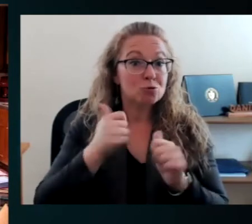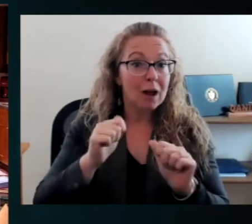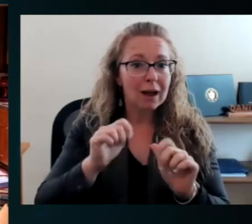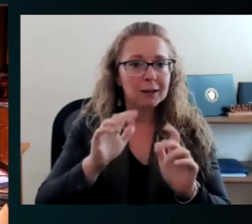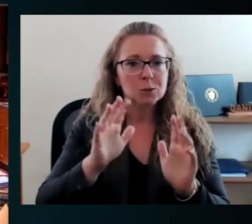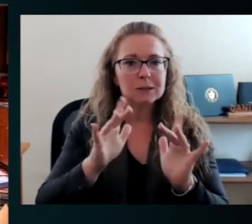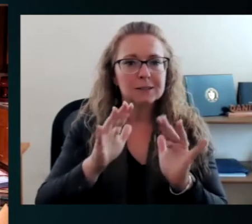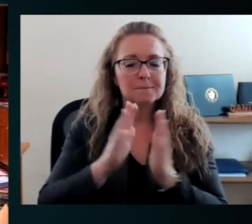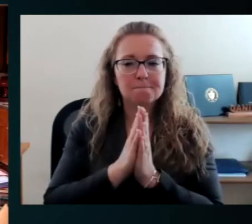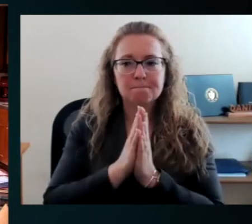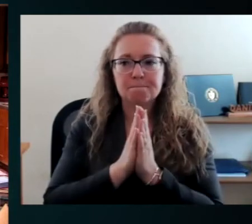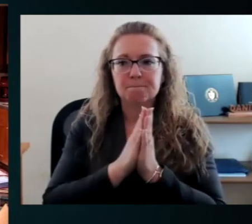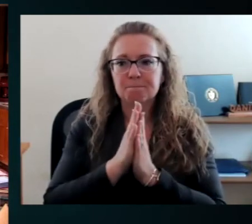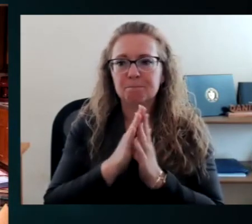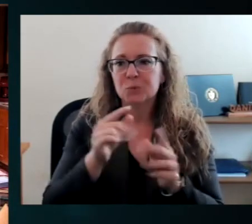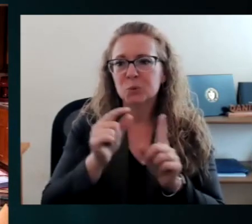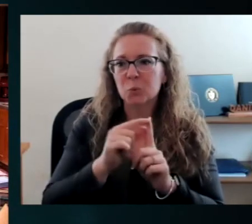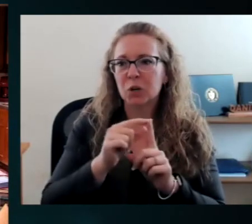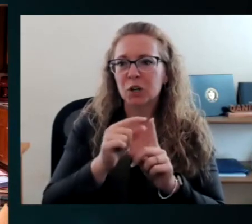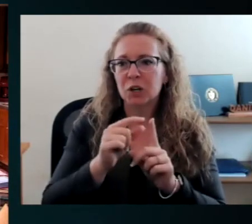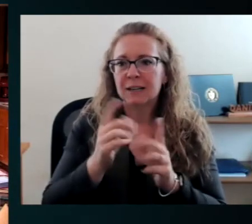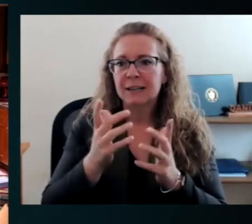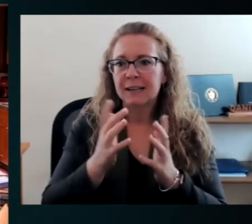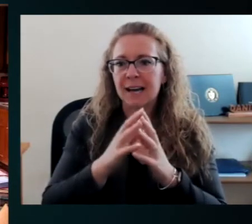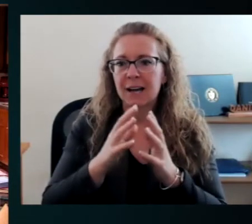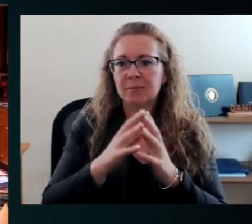what's the right word? An